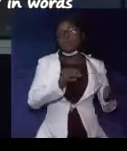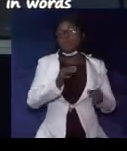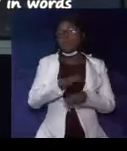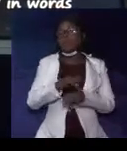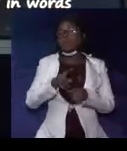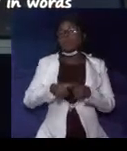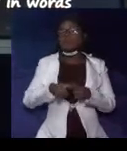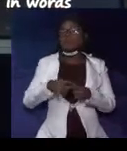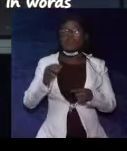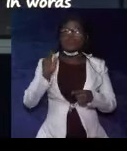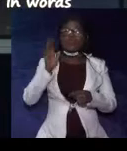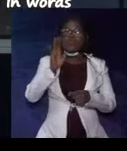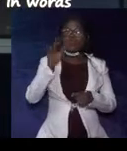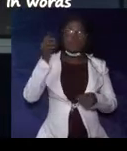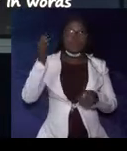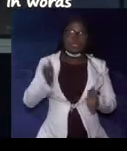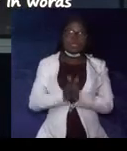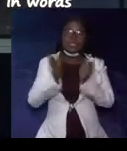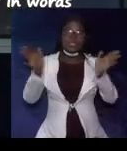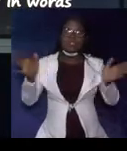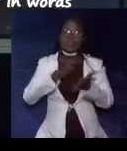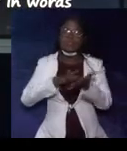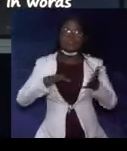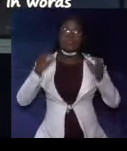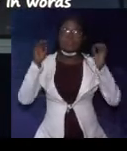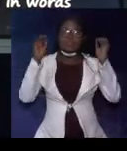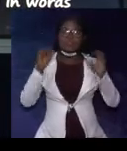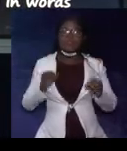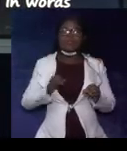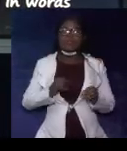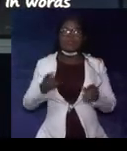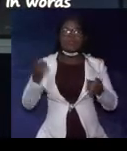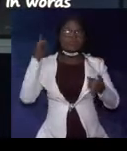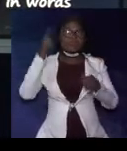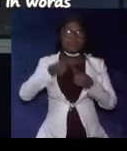for General Studies lesson. Till I come your way in the next lesson, remain wonderful mathematicians.